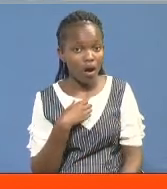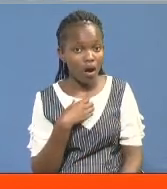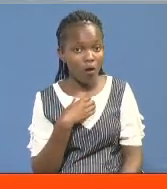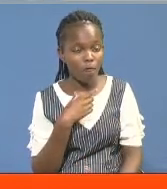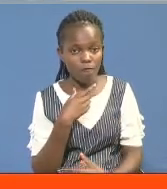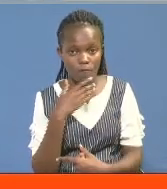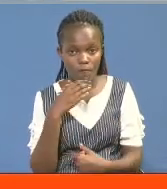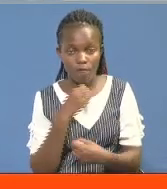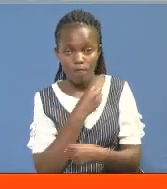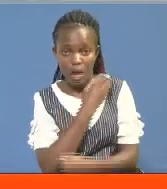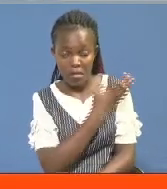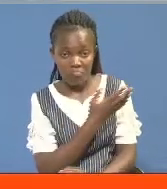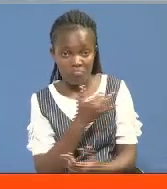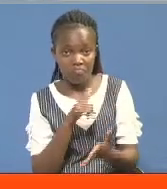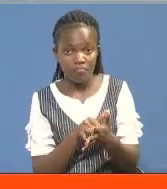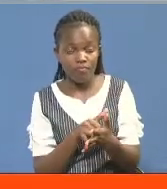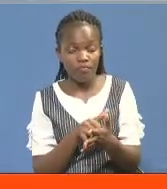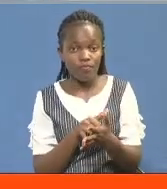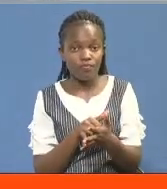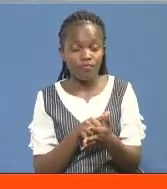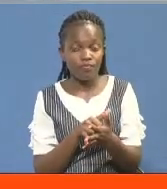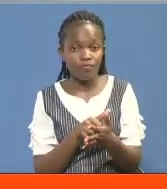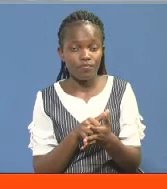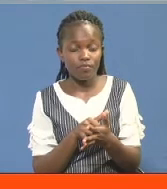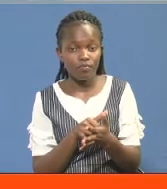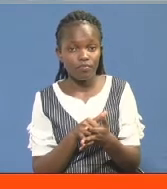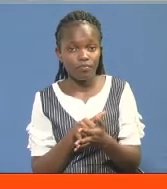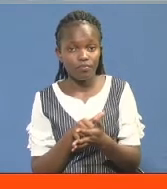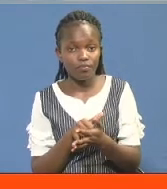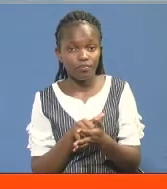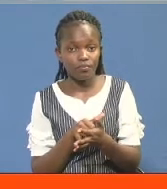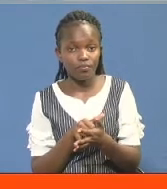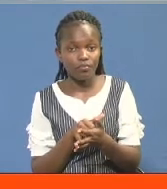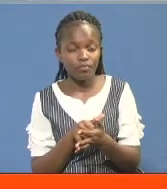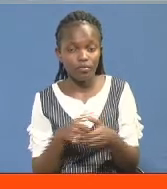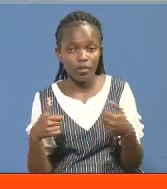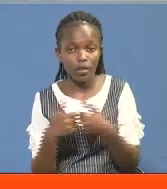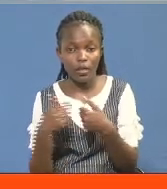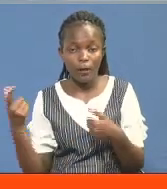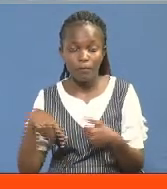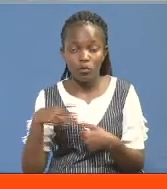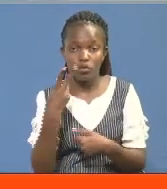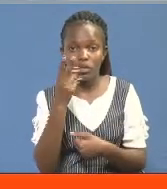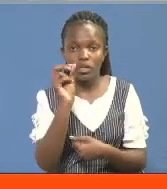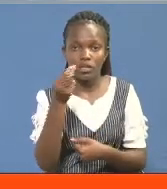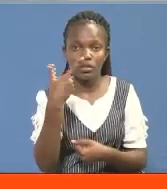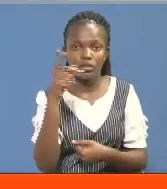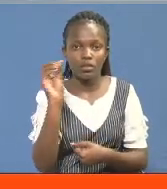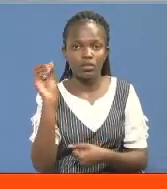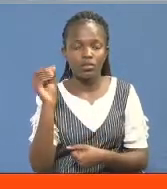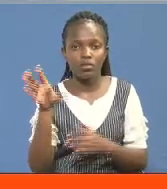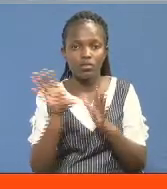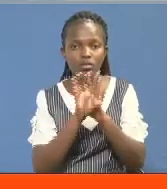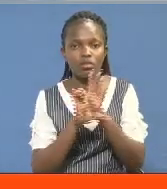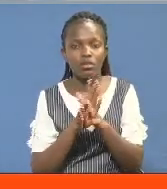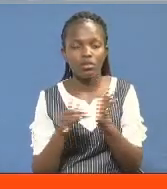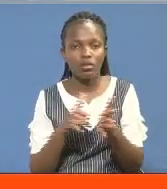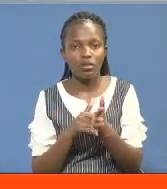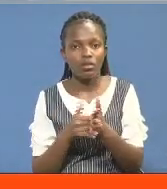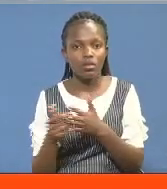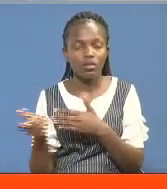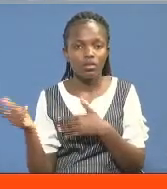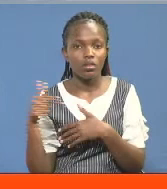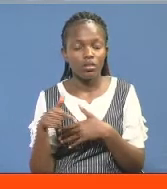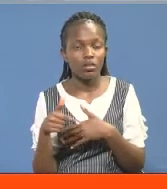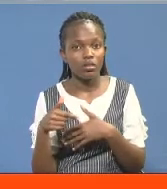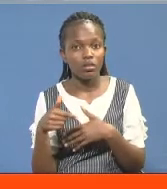has seen the cost implication that came with the 2010 Constitution. So if that notion then clicks